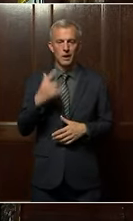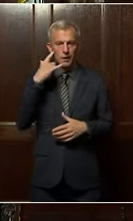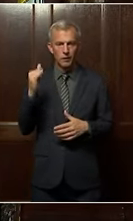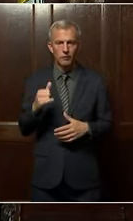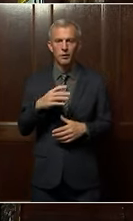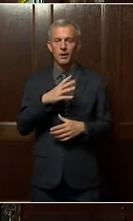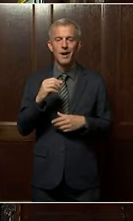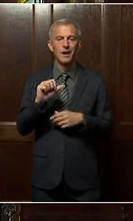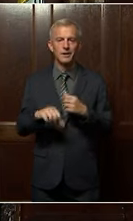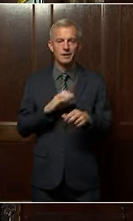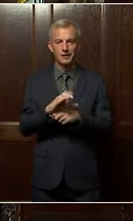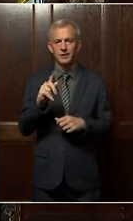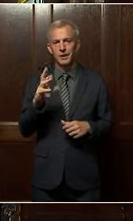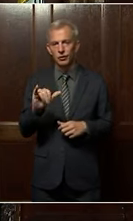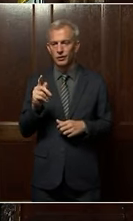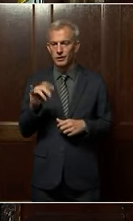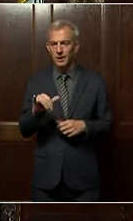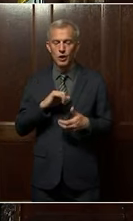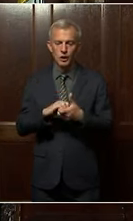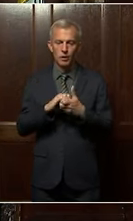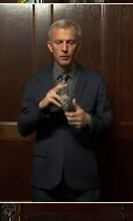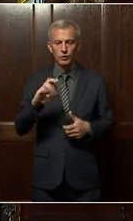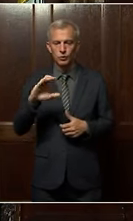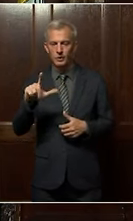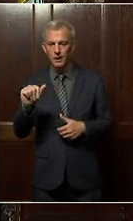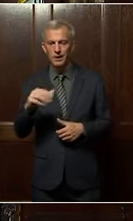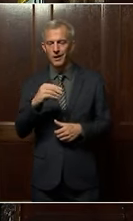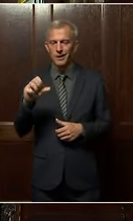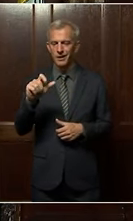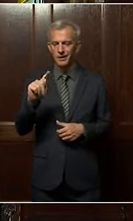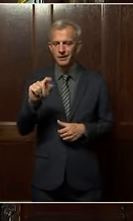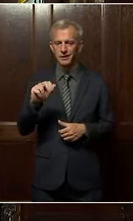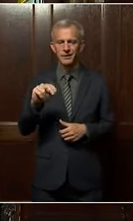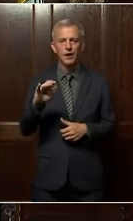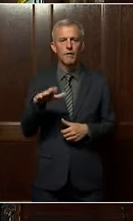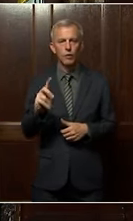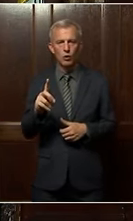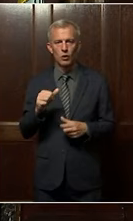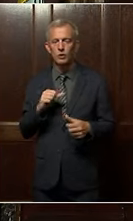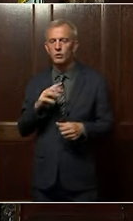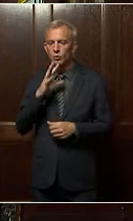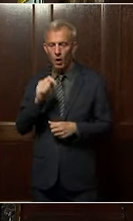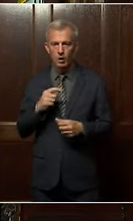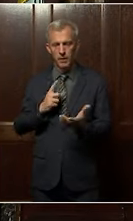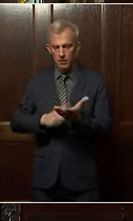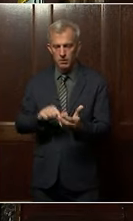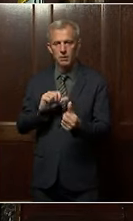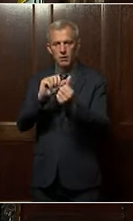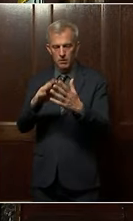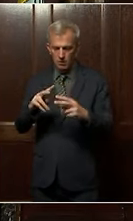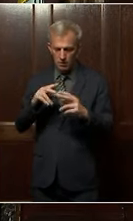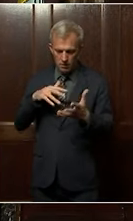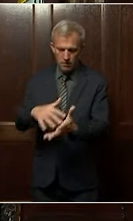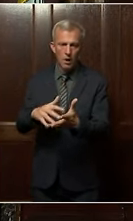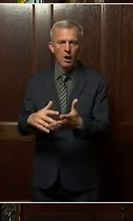Century City, as well as collaborators at UCLA and Stanford, to address serology and the tests that will measure antibodies in the blood,